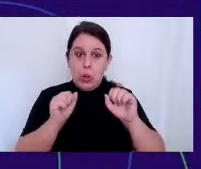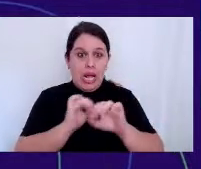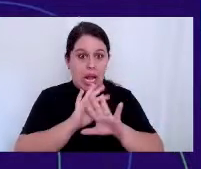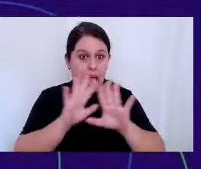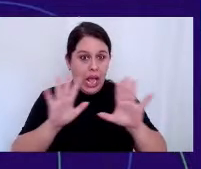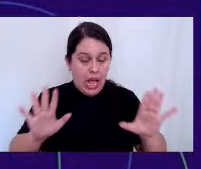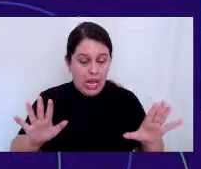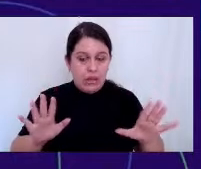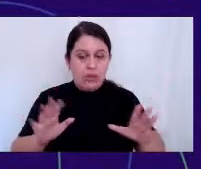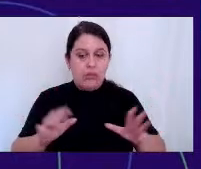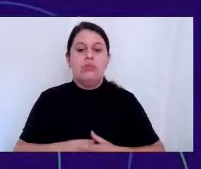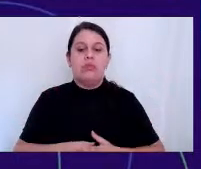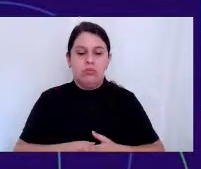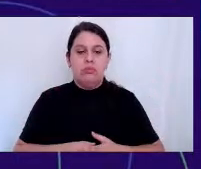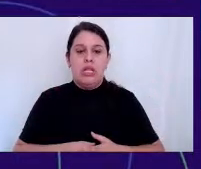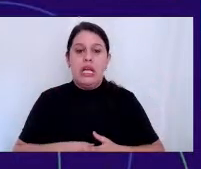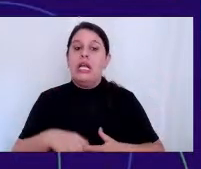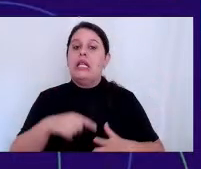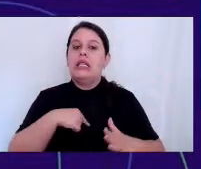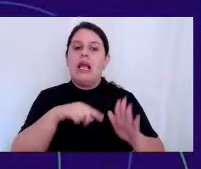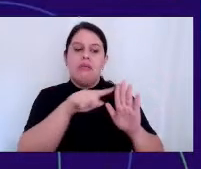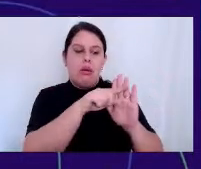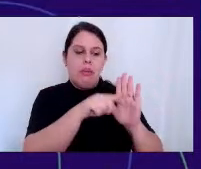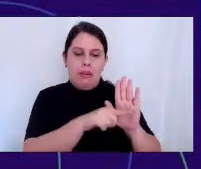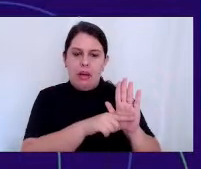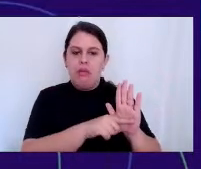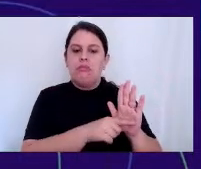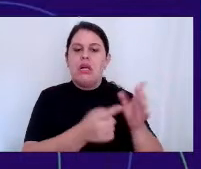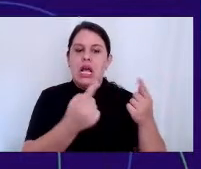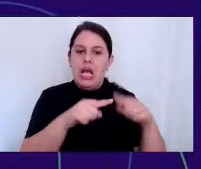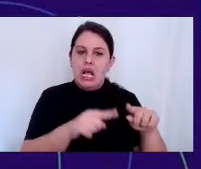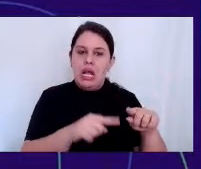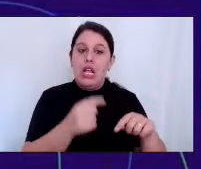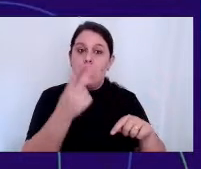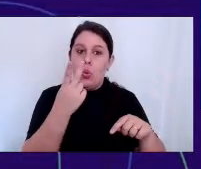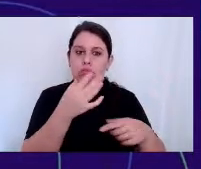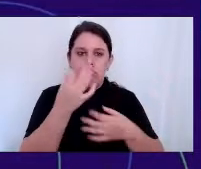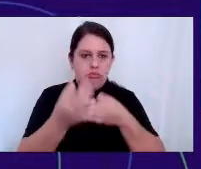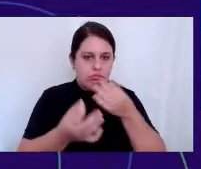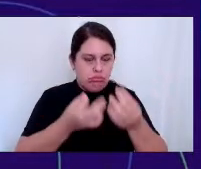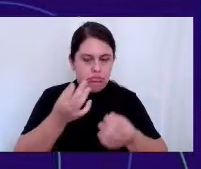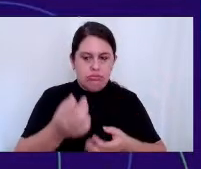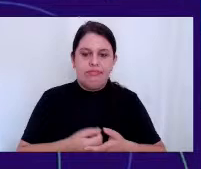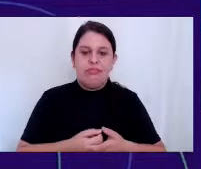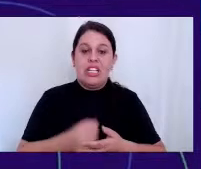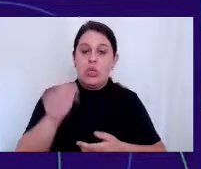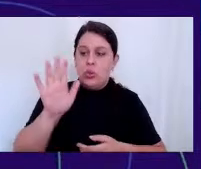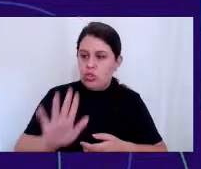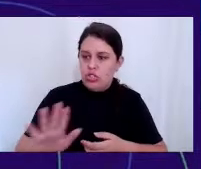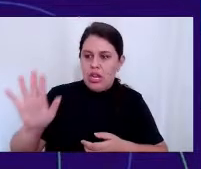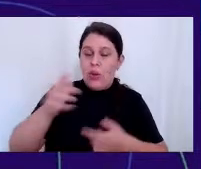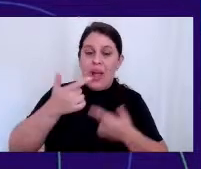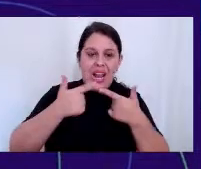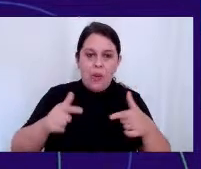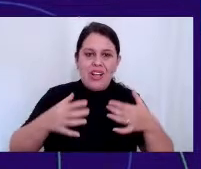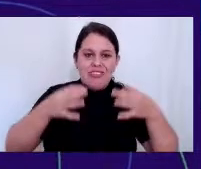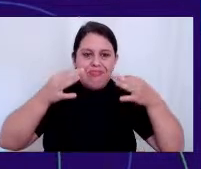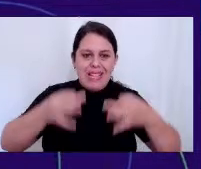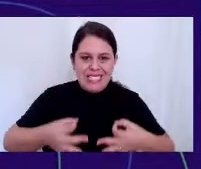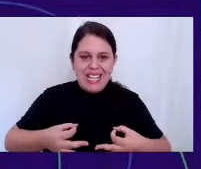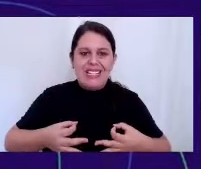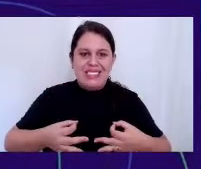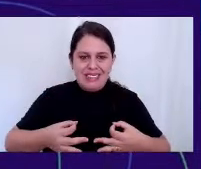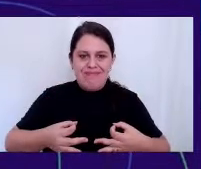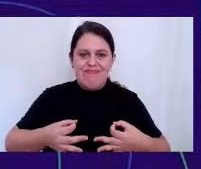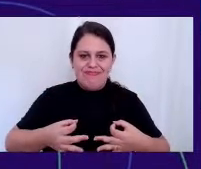2 suggestions, and overall the language is more appropriate for someone who's at B1 level in English in